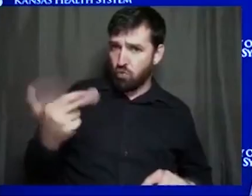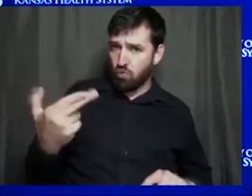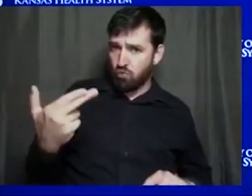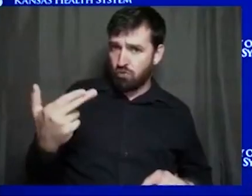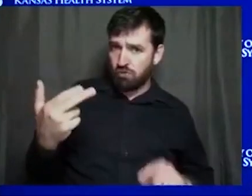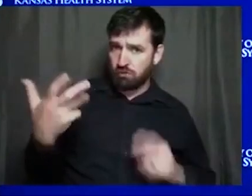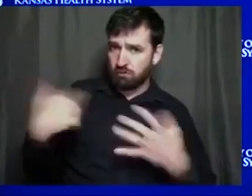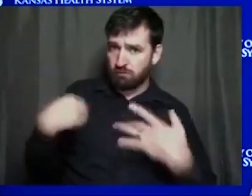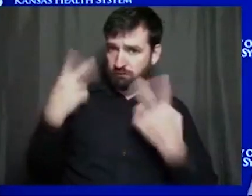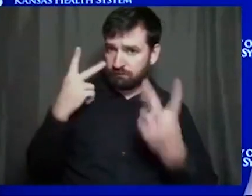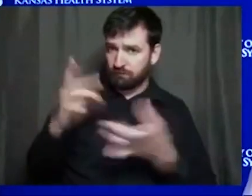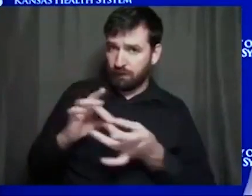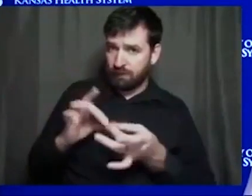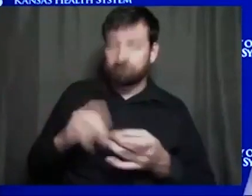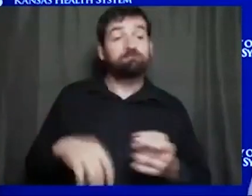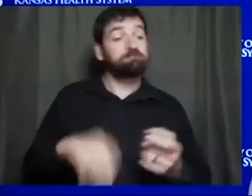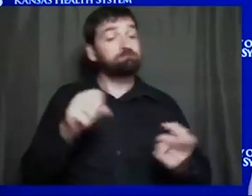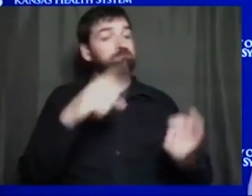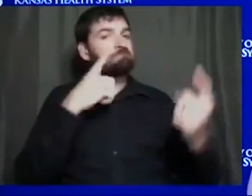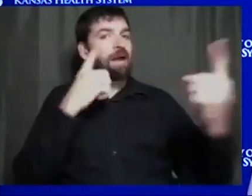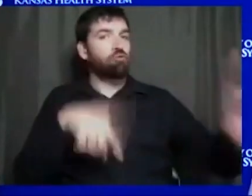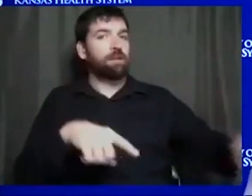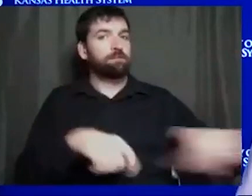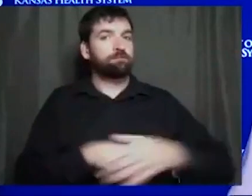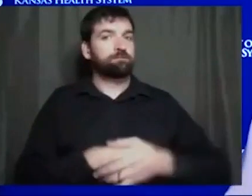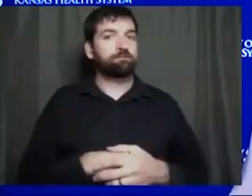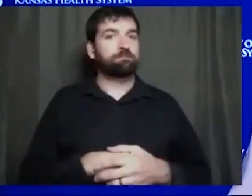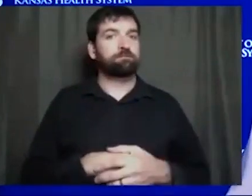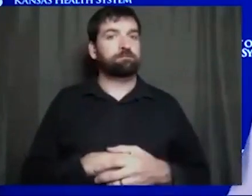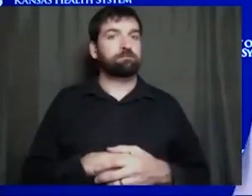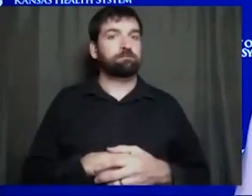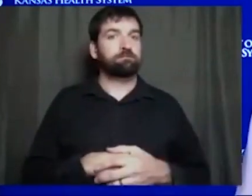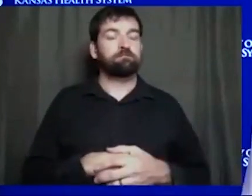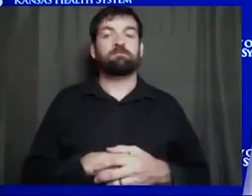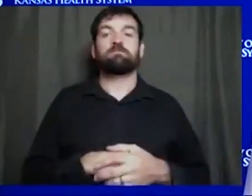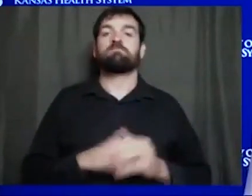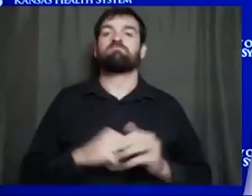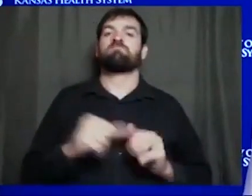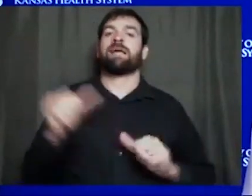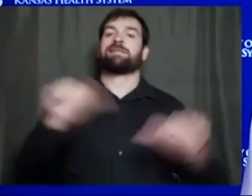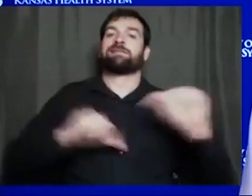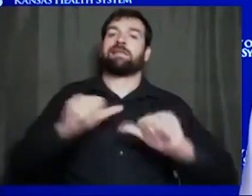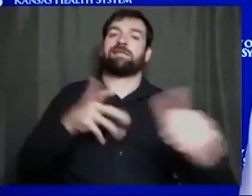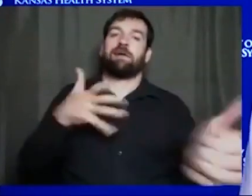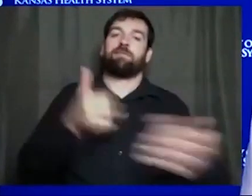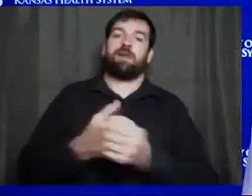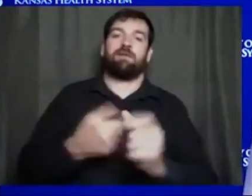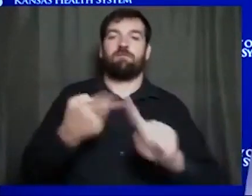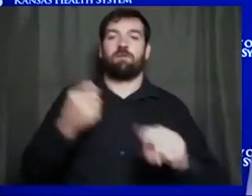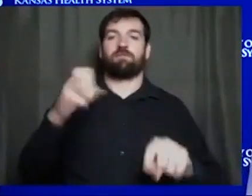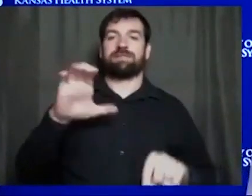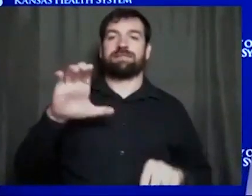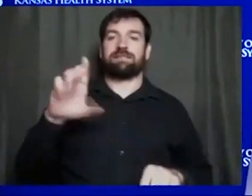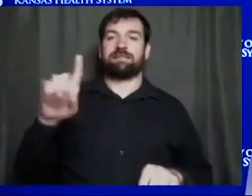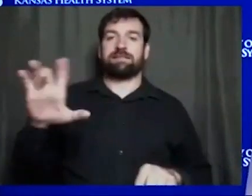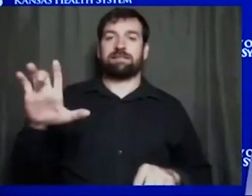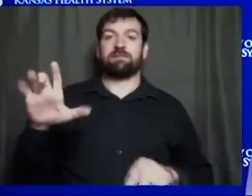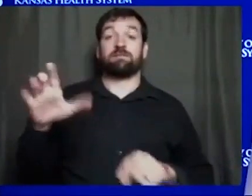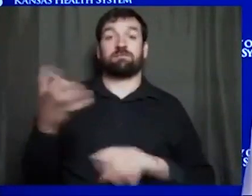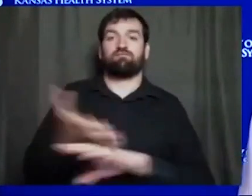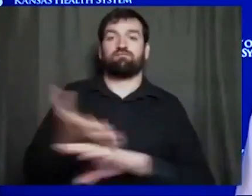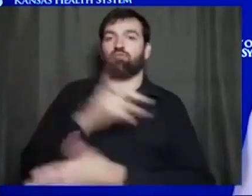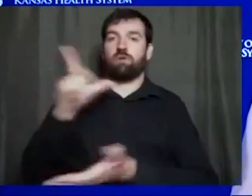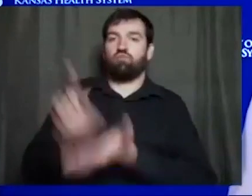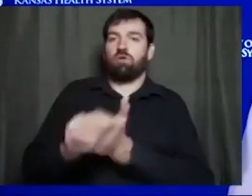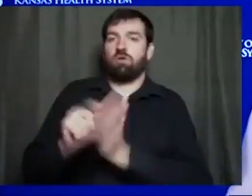I would totally agree with that. And there was a good a science update published by CDC looking at a pre-printed article for